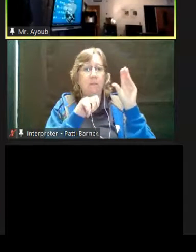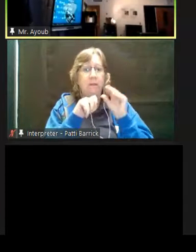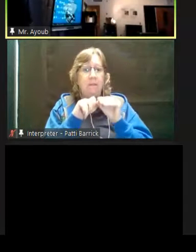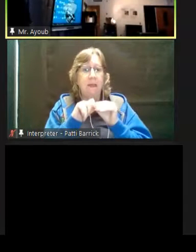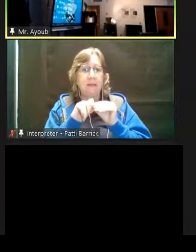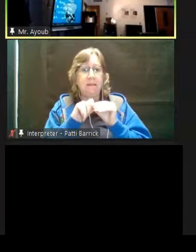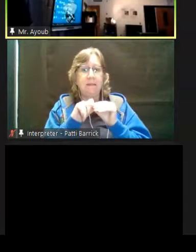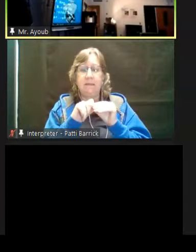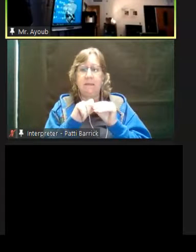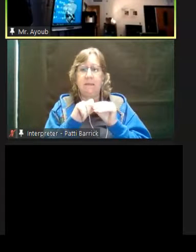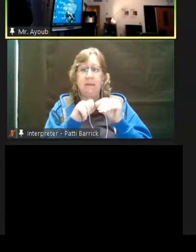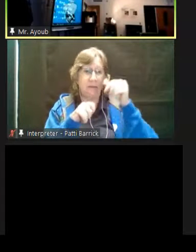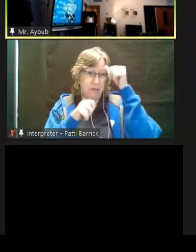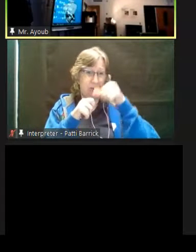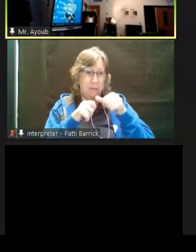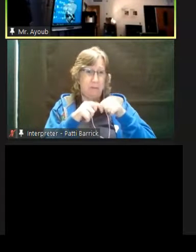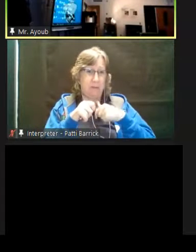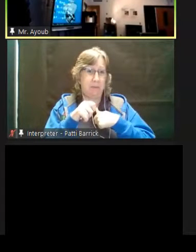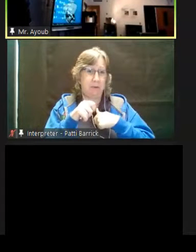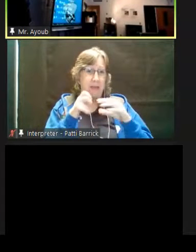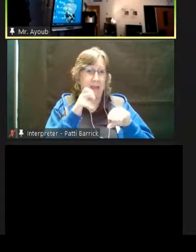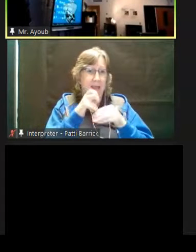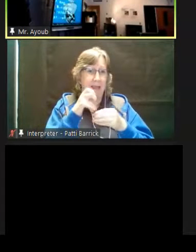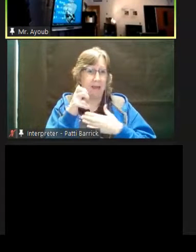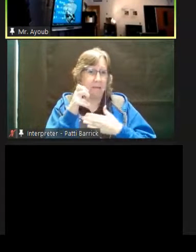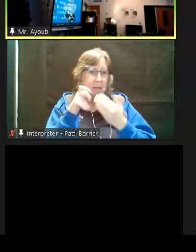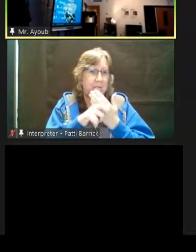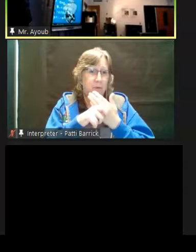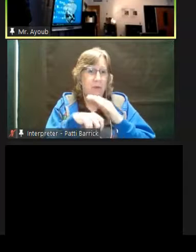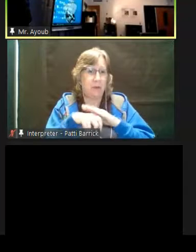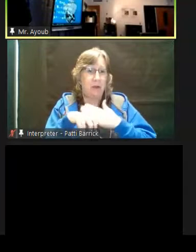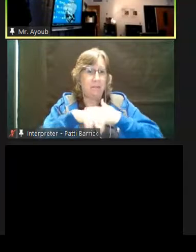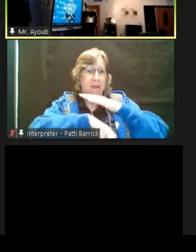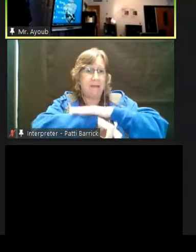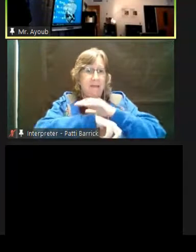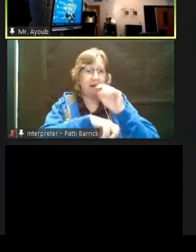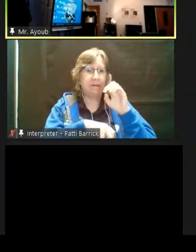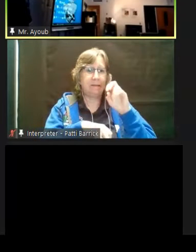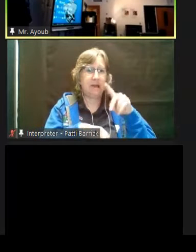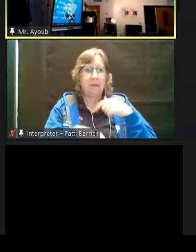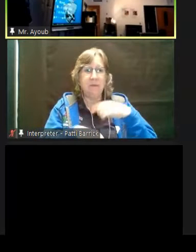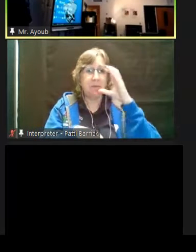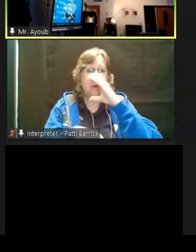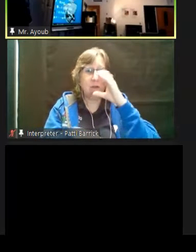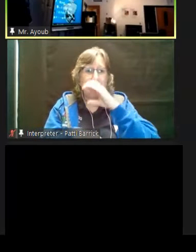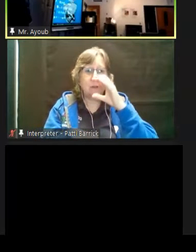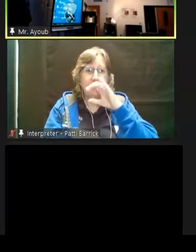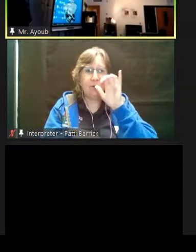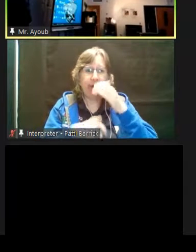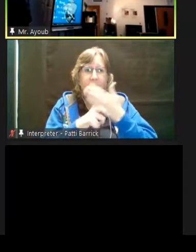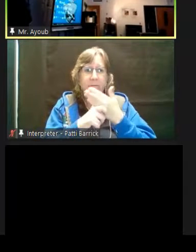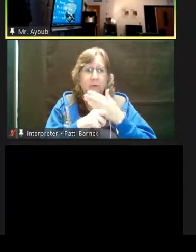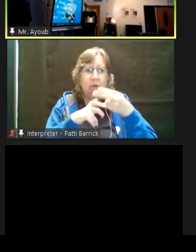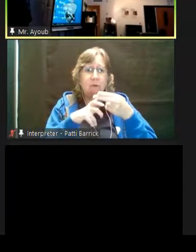And then remember I did mine on my desktop. So I'm going to look for my folder that I call web tutorial, if I can find it.